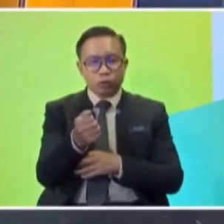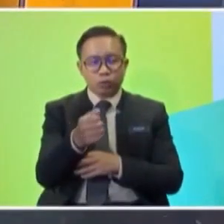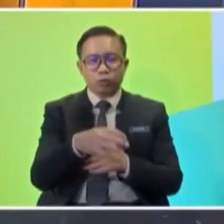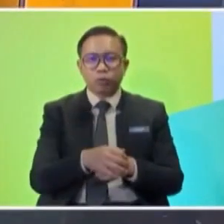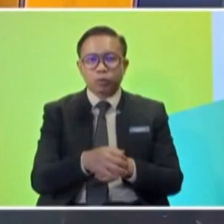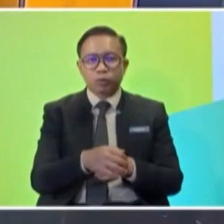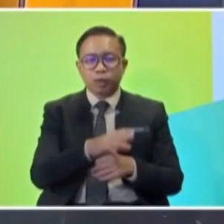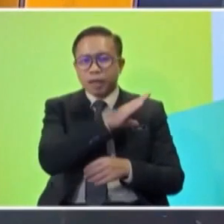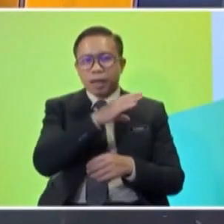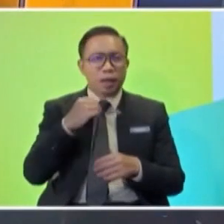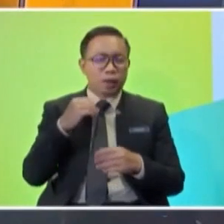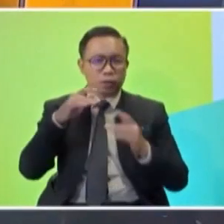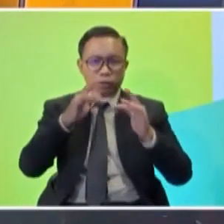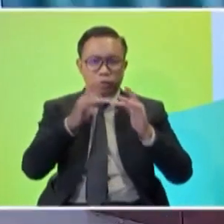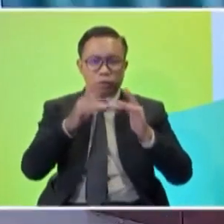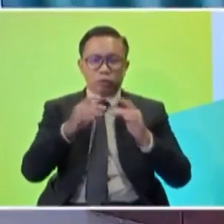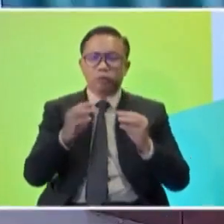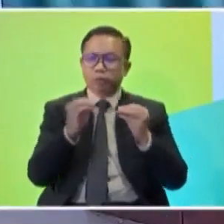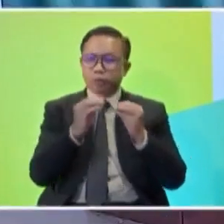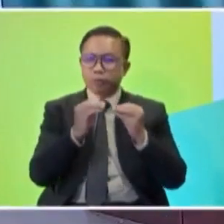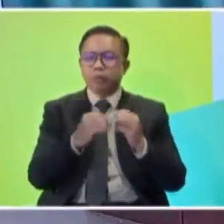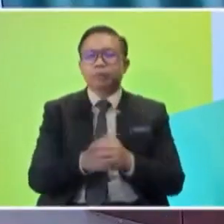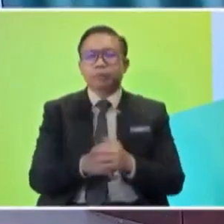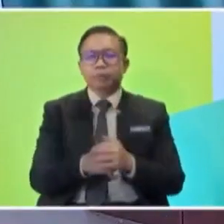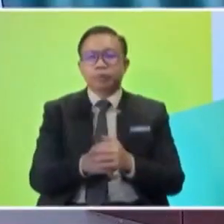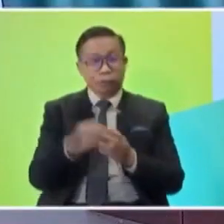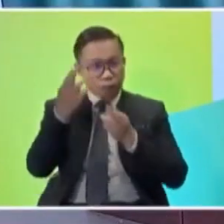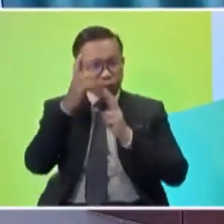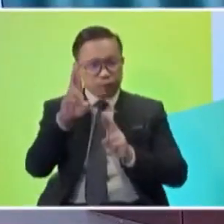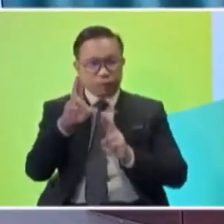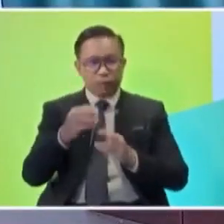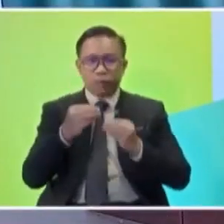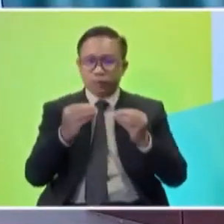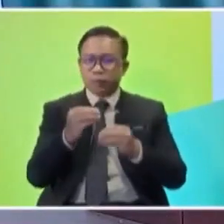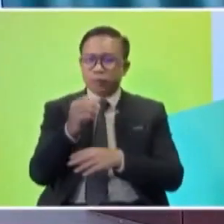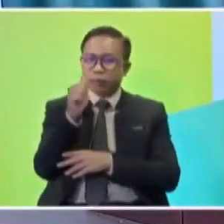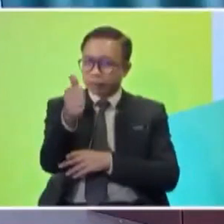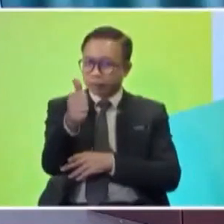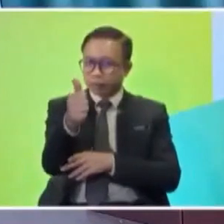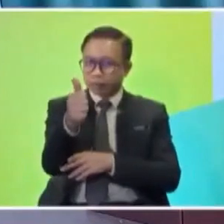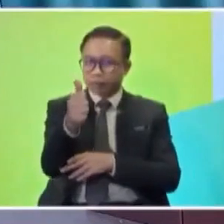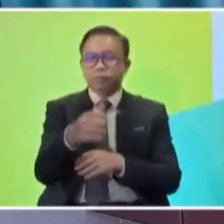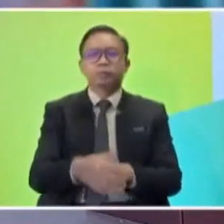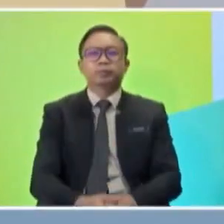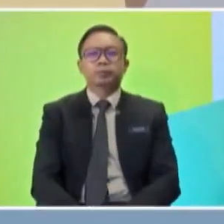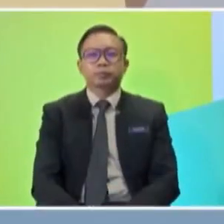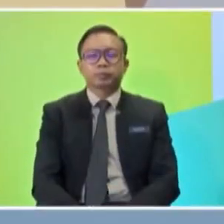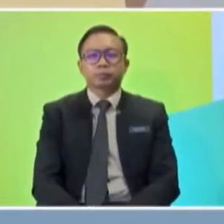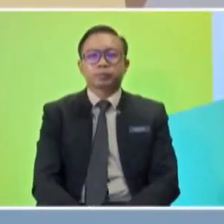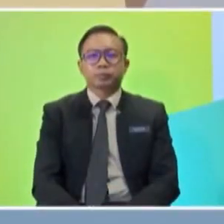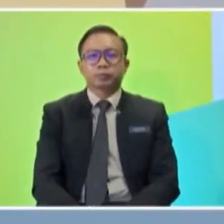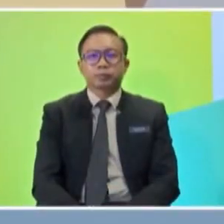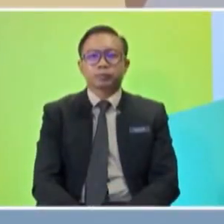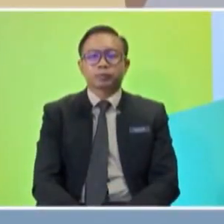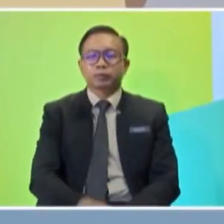home and on Google Meets, are you ready for today's class? If you're ready, give me a thumbs up. I want to see a thumbs up.